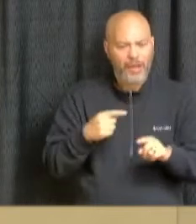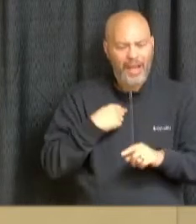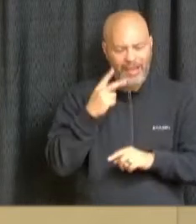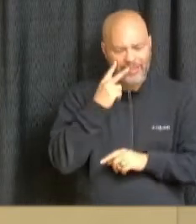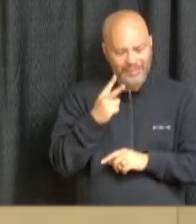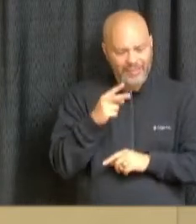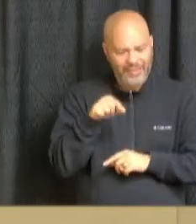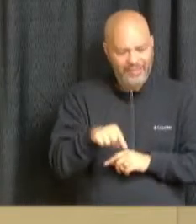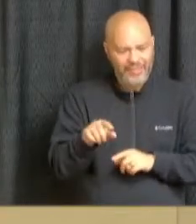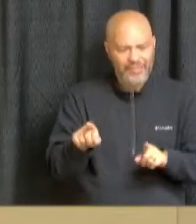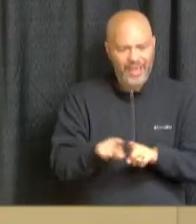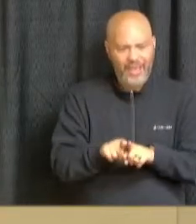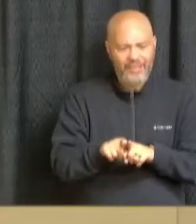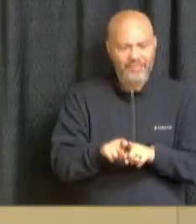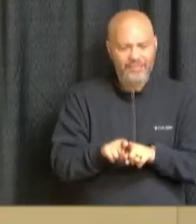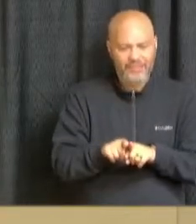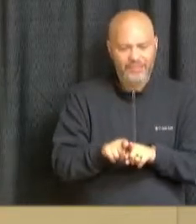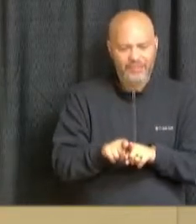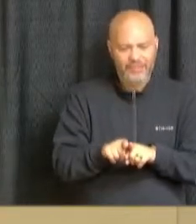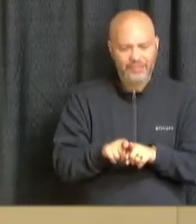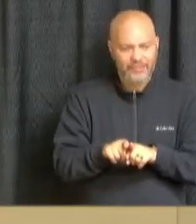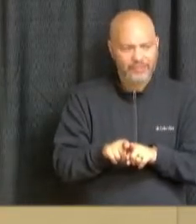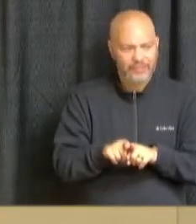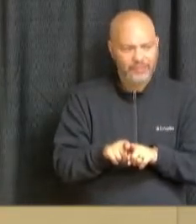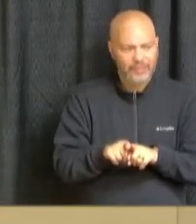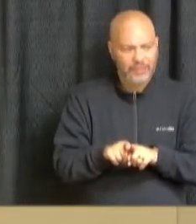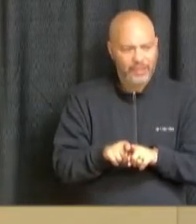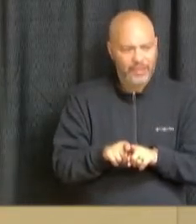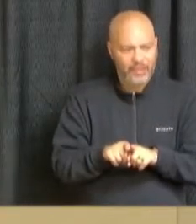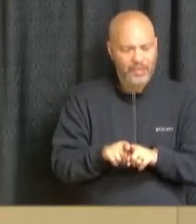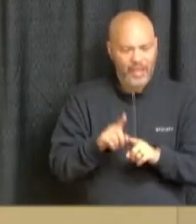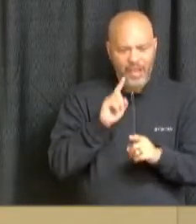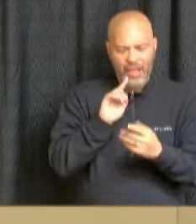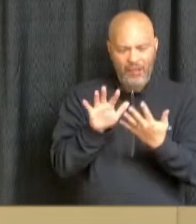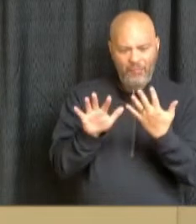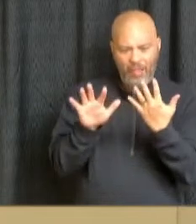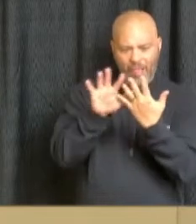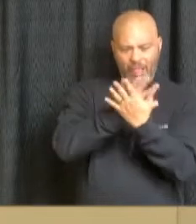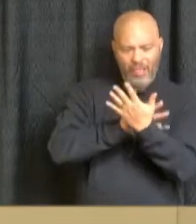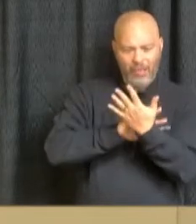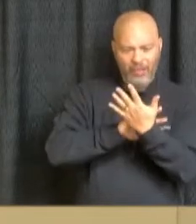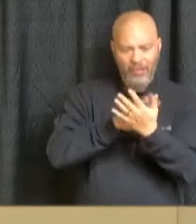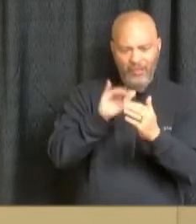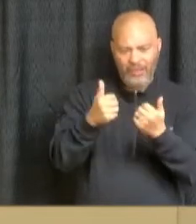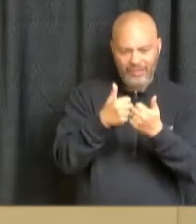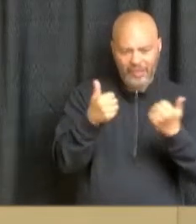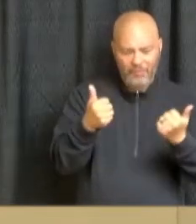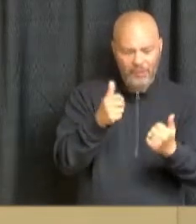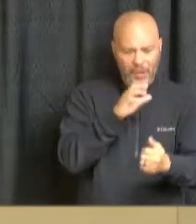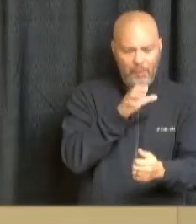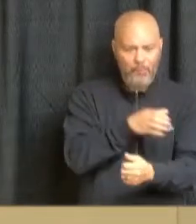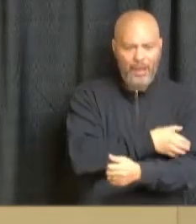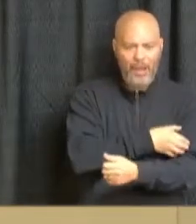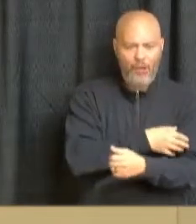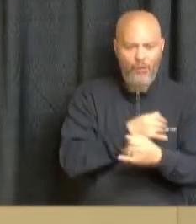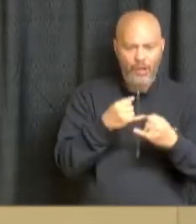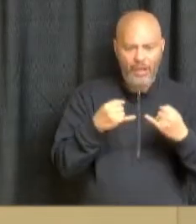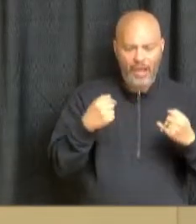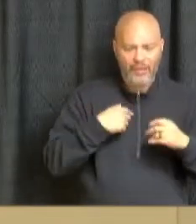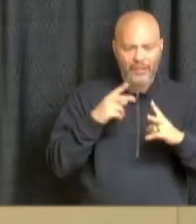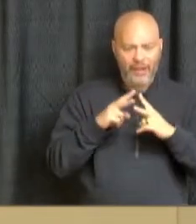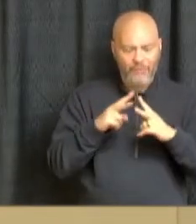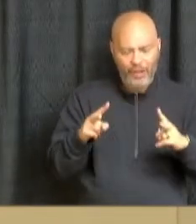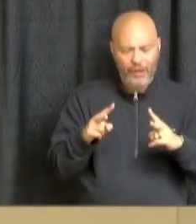see this as a blurring of those separation of power lines that I am